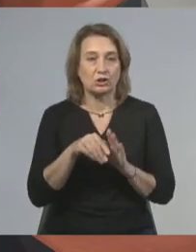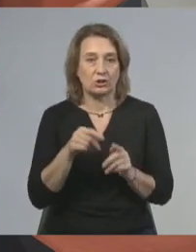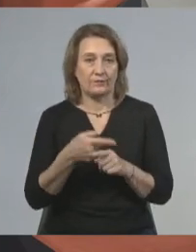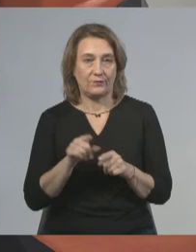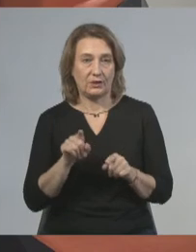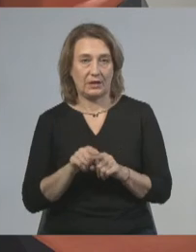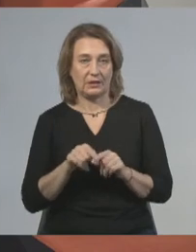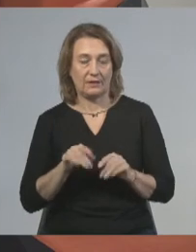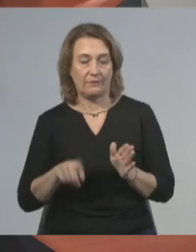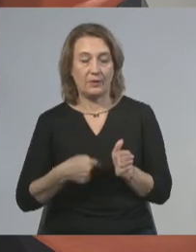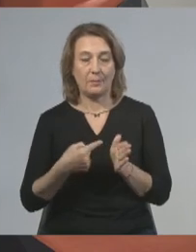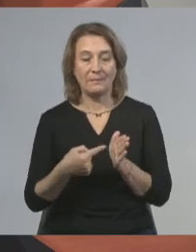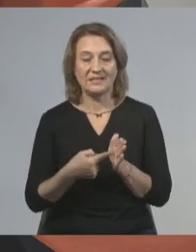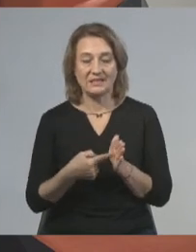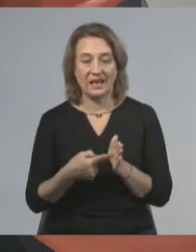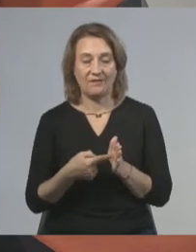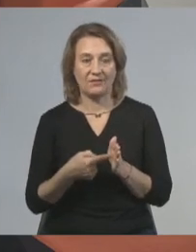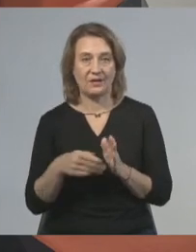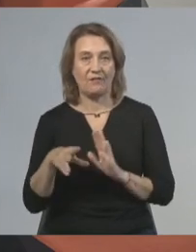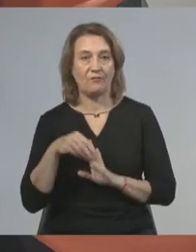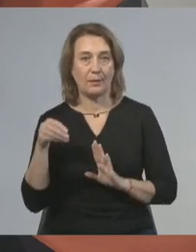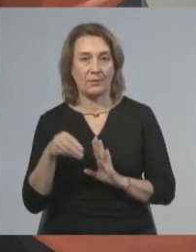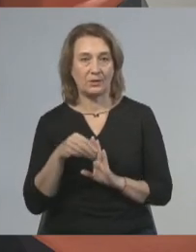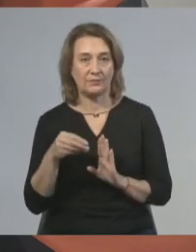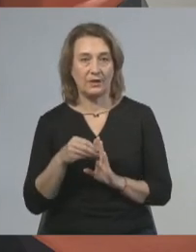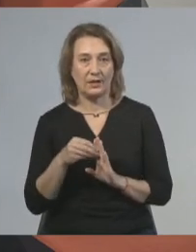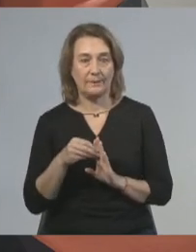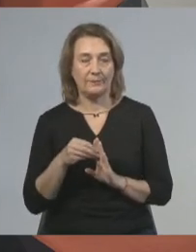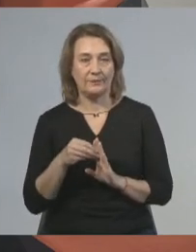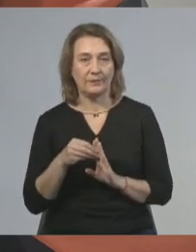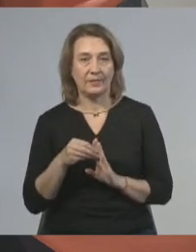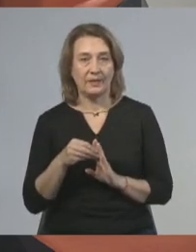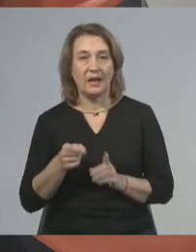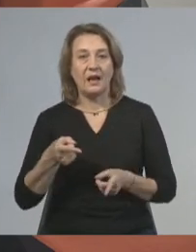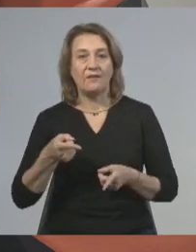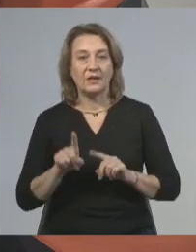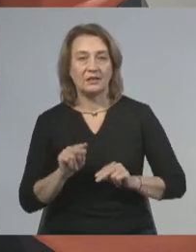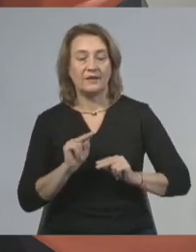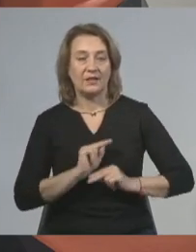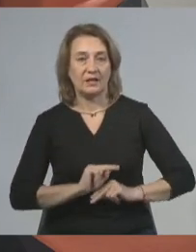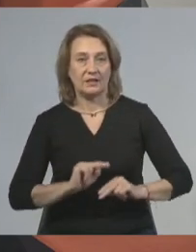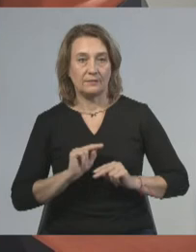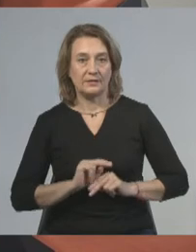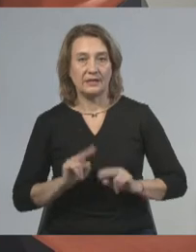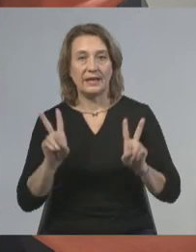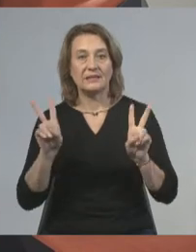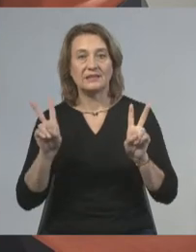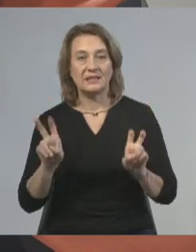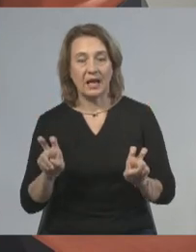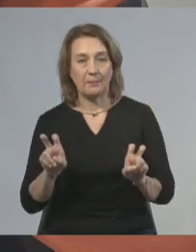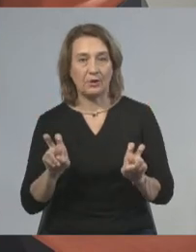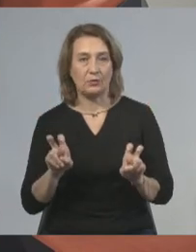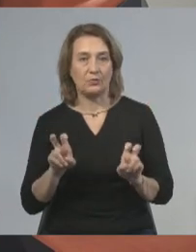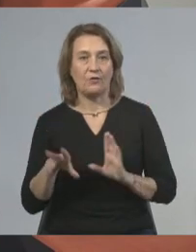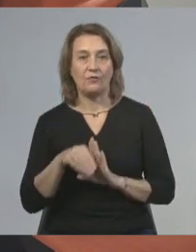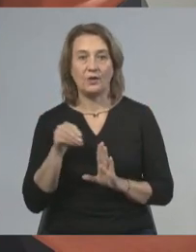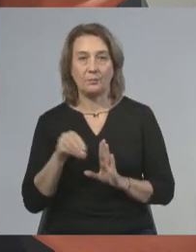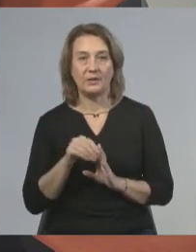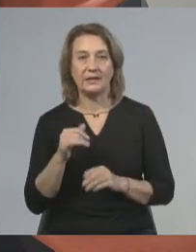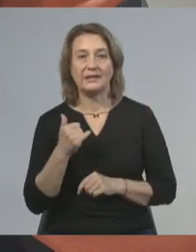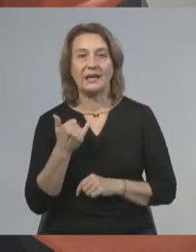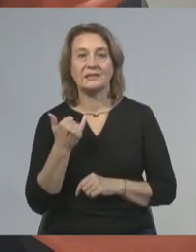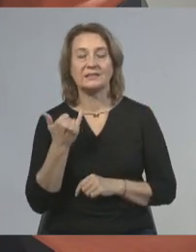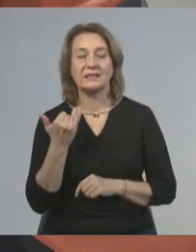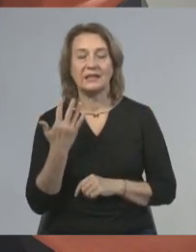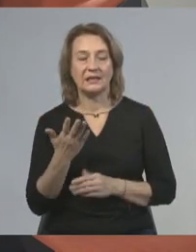the impartiality of the election campaign depends largely on the media that is why it is necessary to see